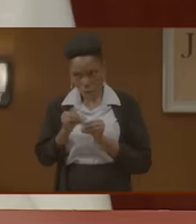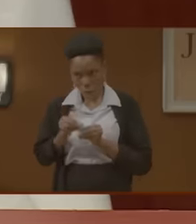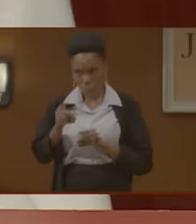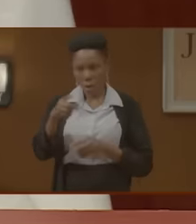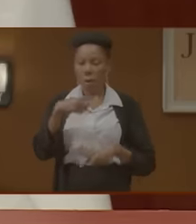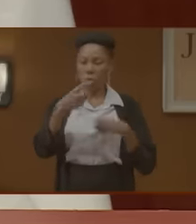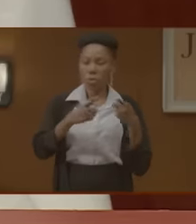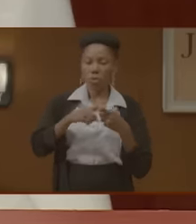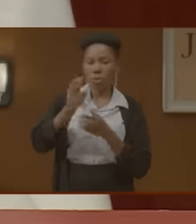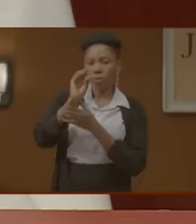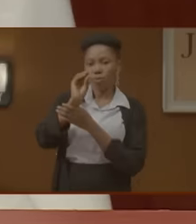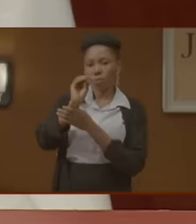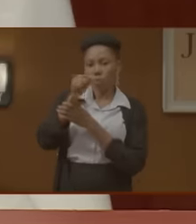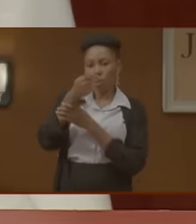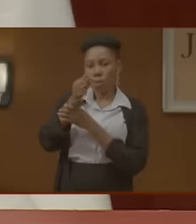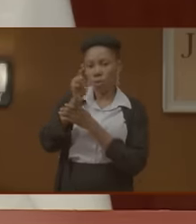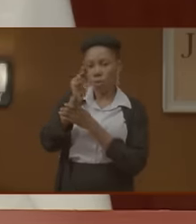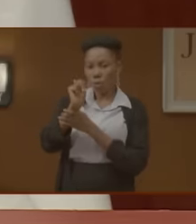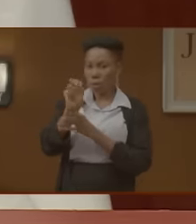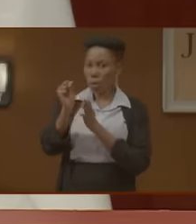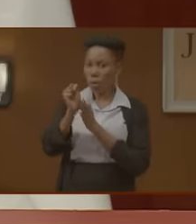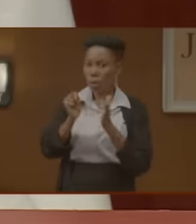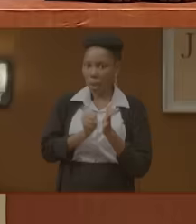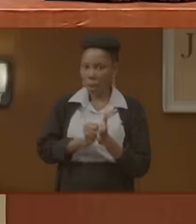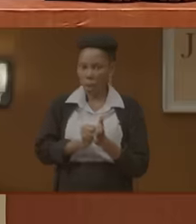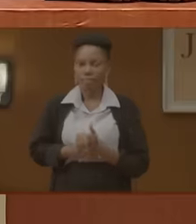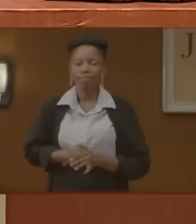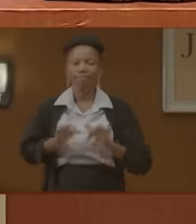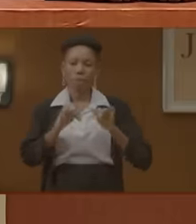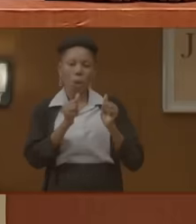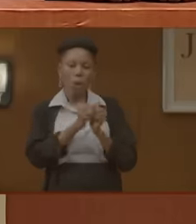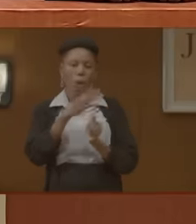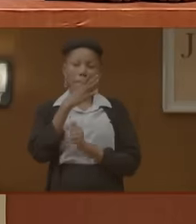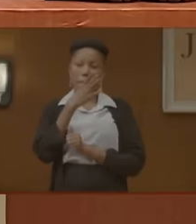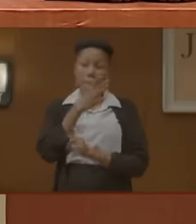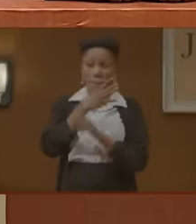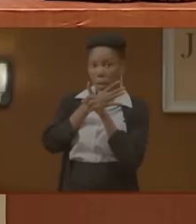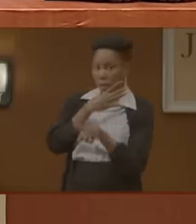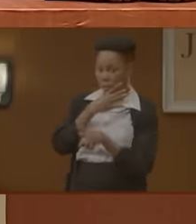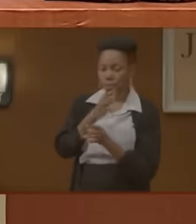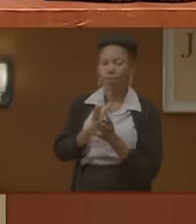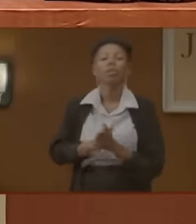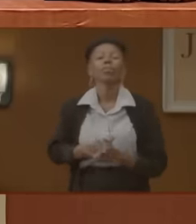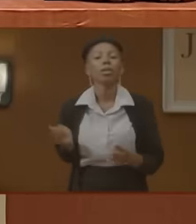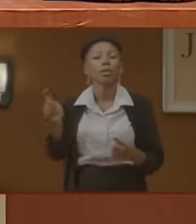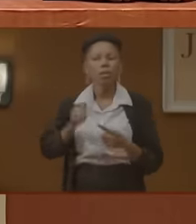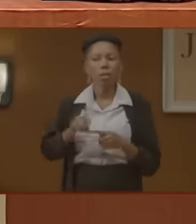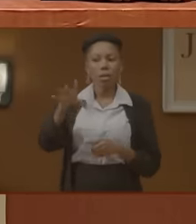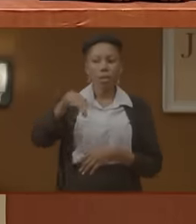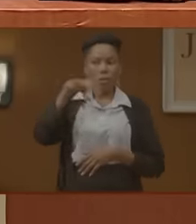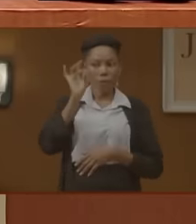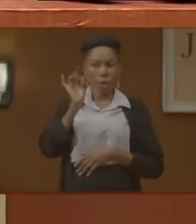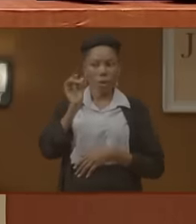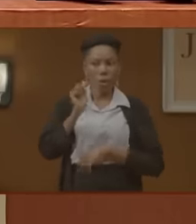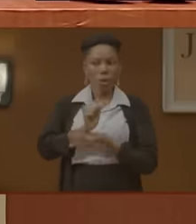August 2020, to stay with my mom. We all stayed there until I got a job at Lekki to go and